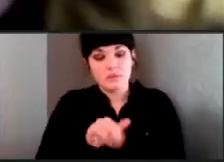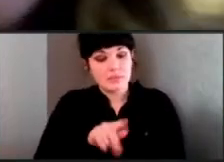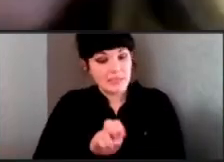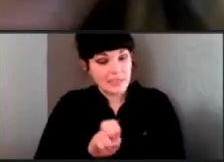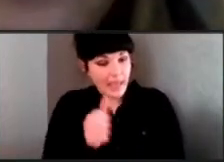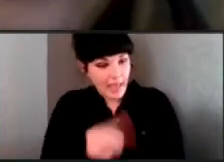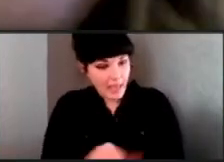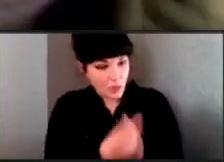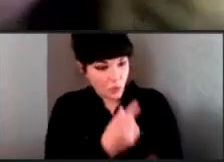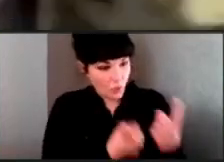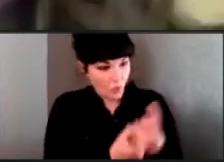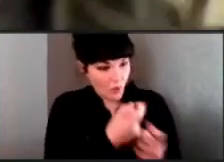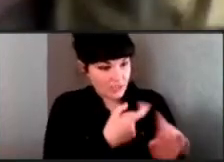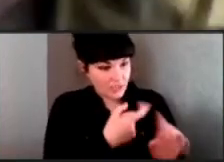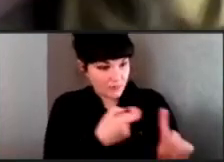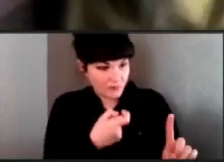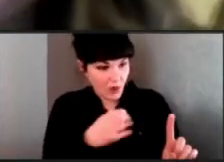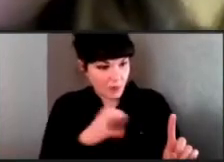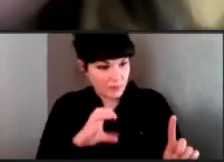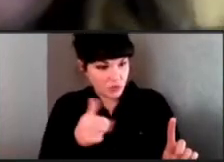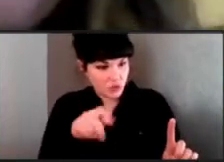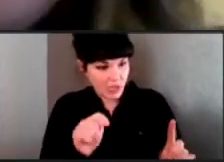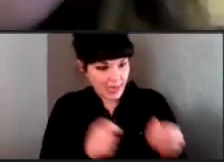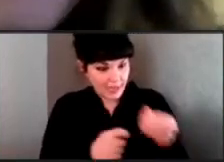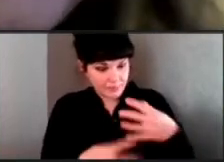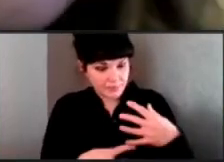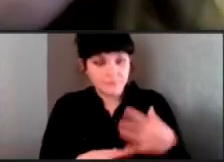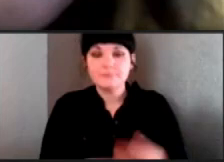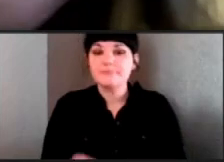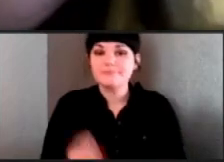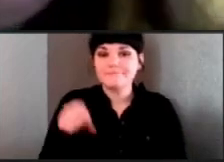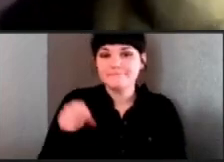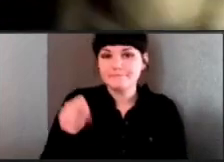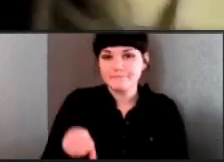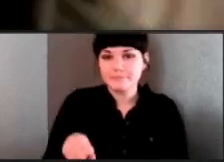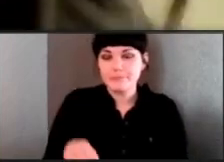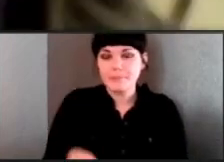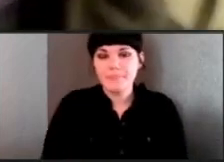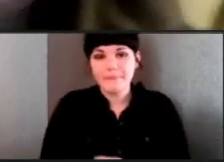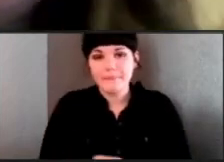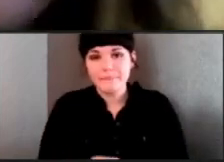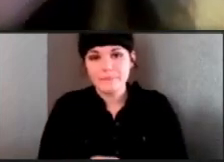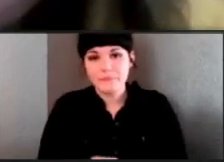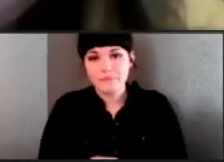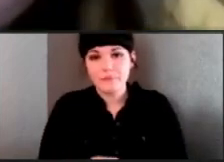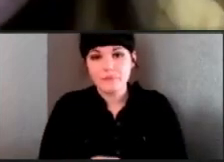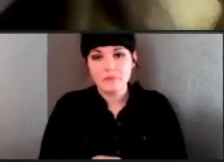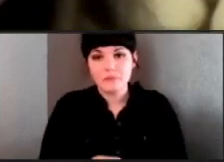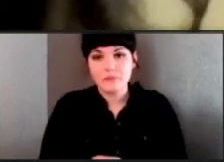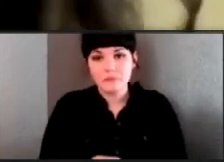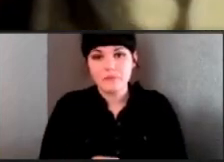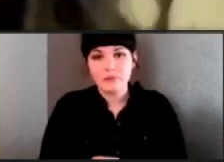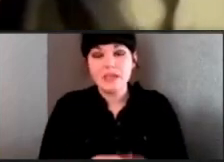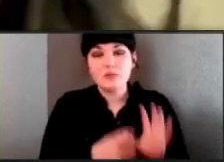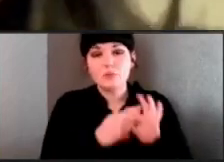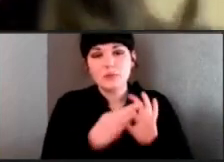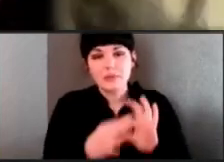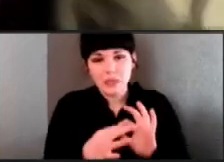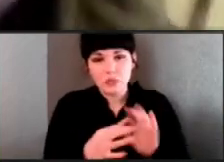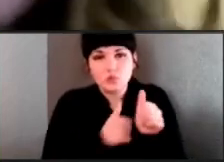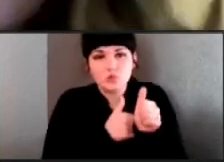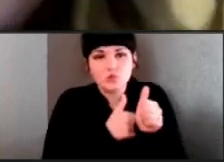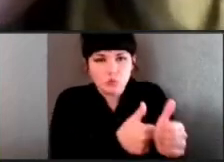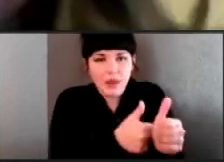do. So I'm glad you asked the question, Jametta, about the tracking. And I think this, I'm just going to share this question with you, Hannah,